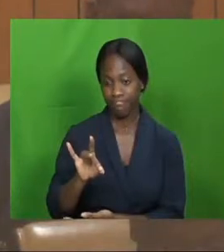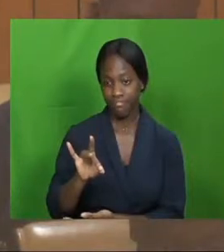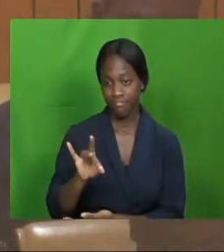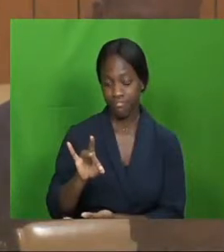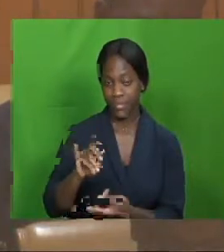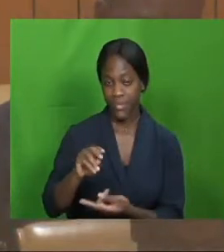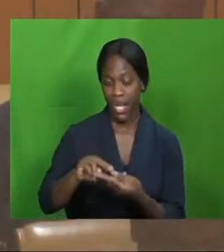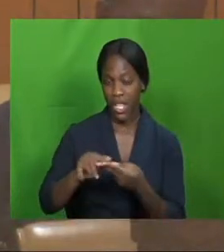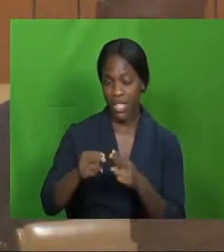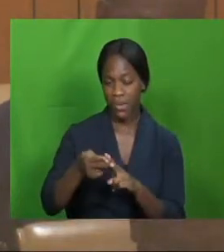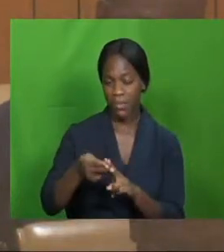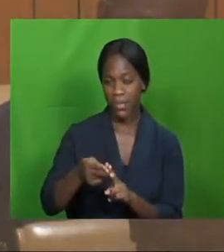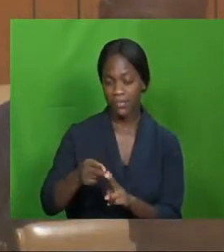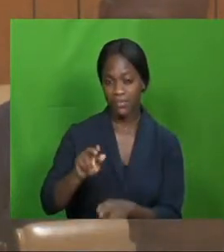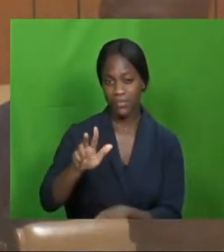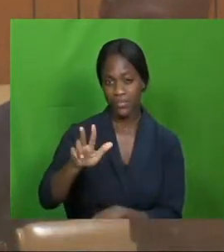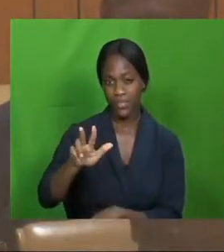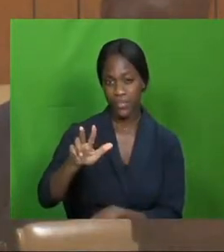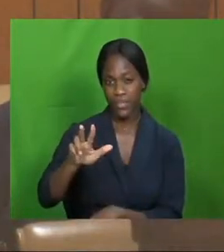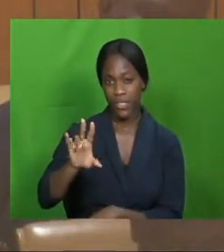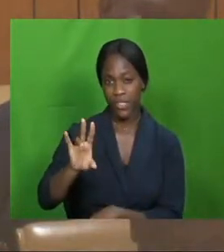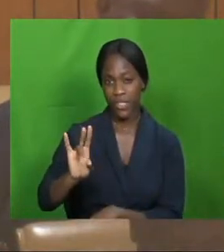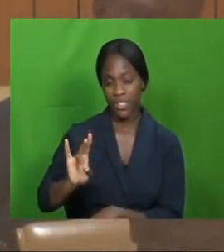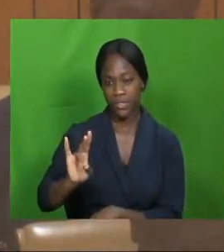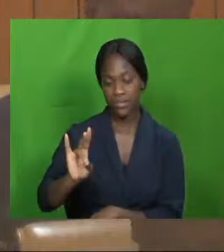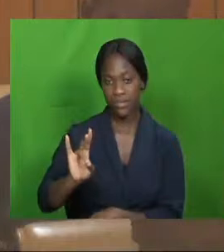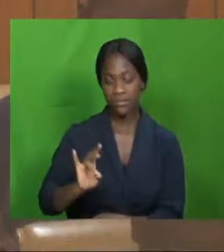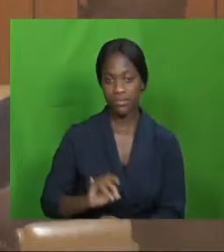Number 37.